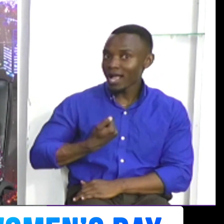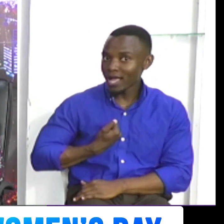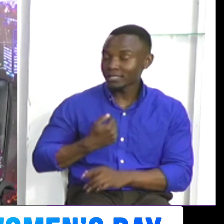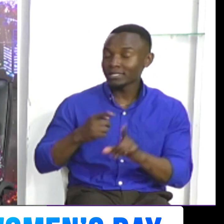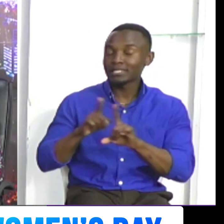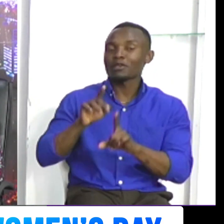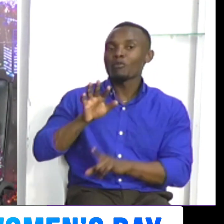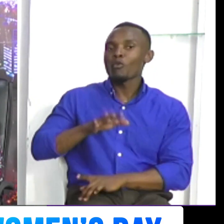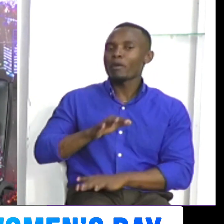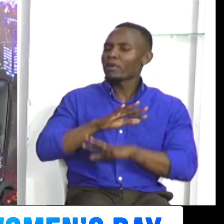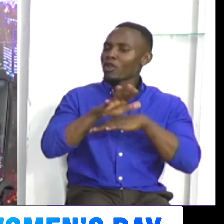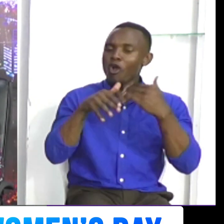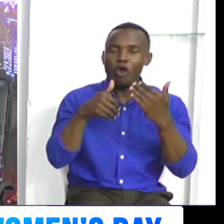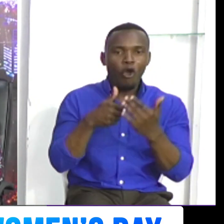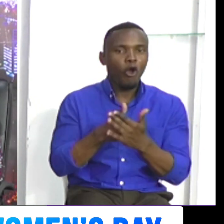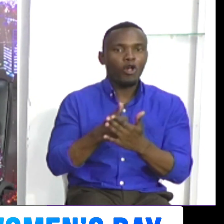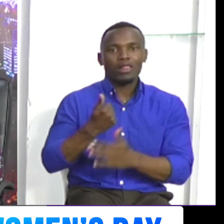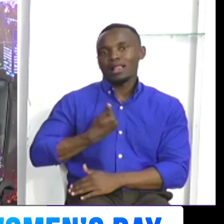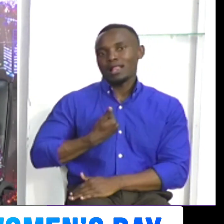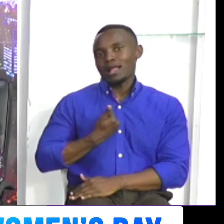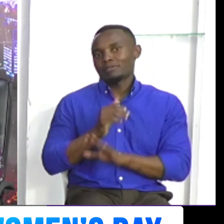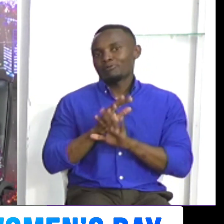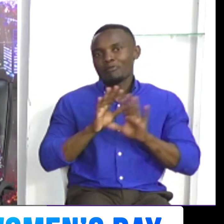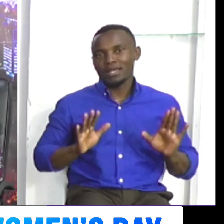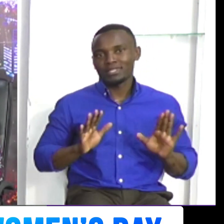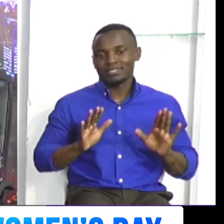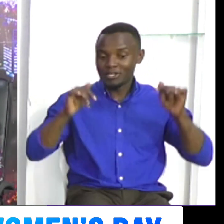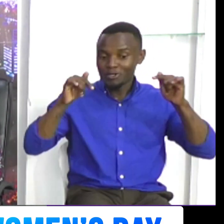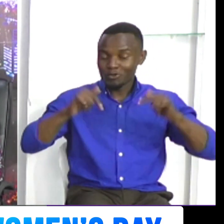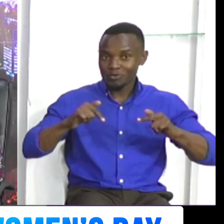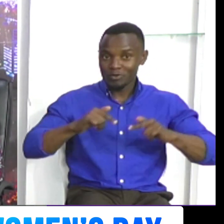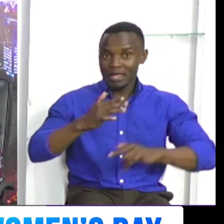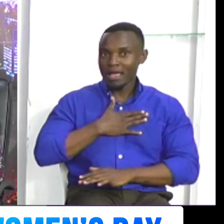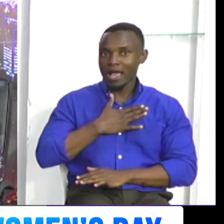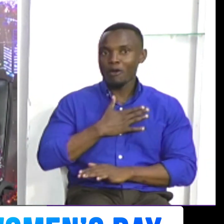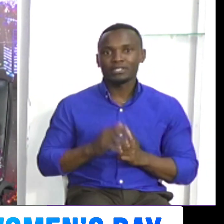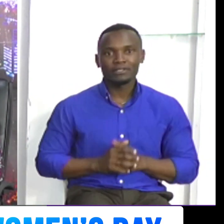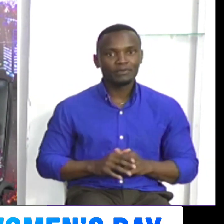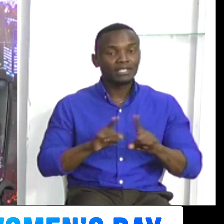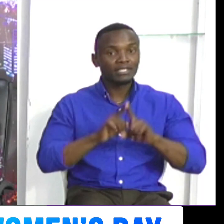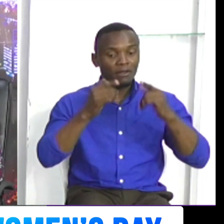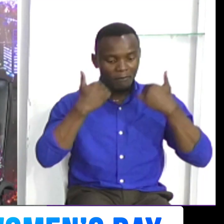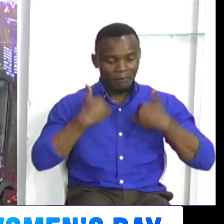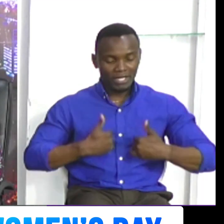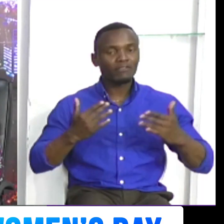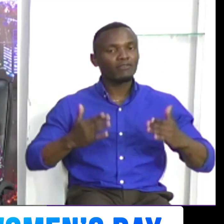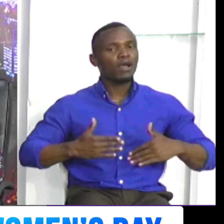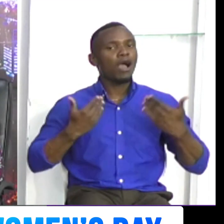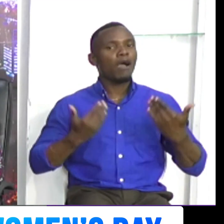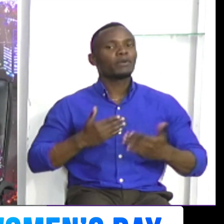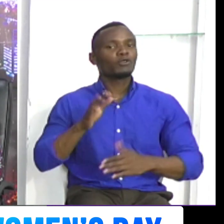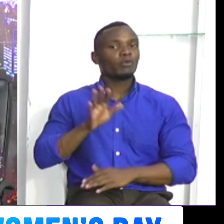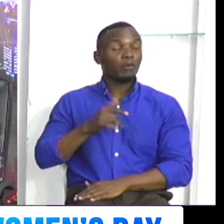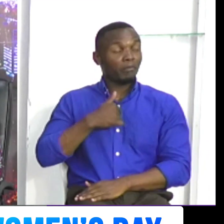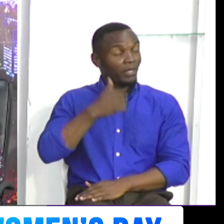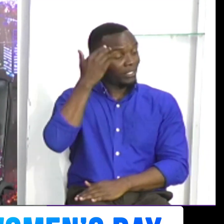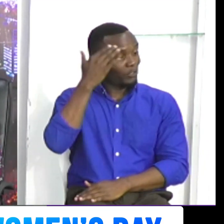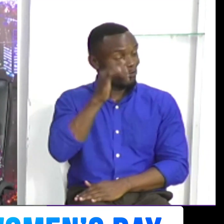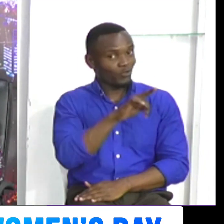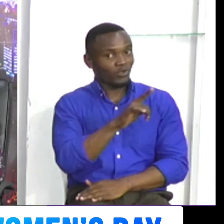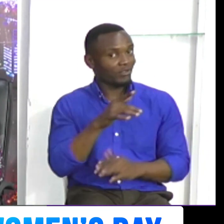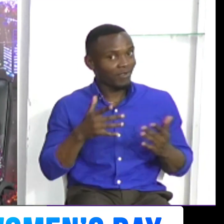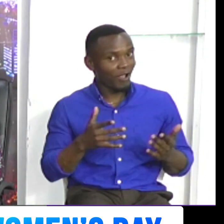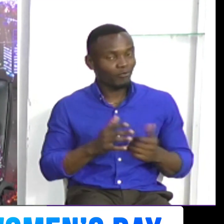Yani, every female gender, right? Yes. So it's our day, and I'm happy to be a woman. I don't know whether you are. I